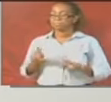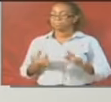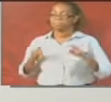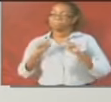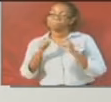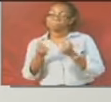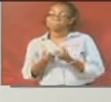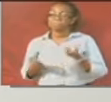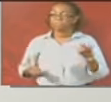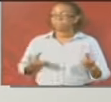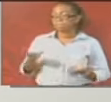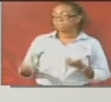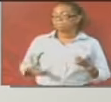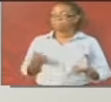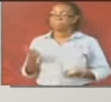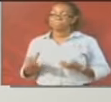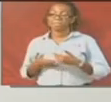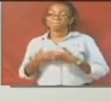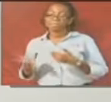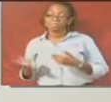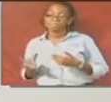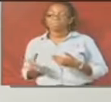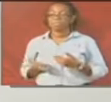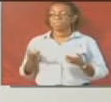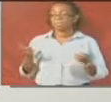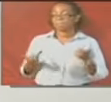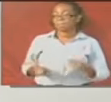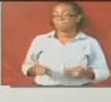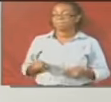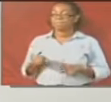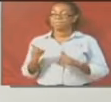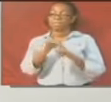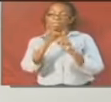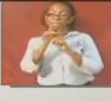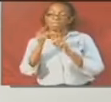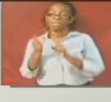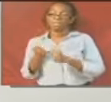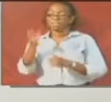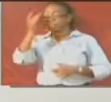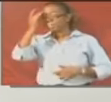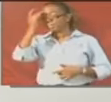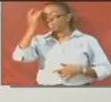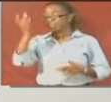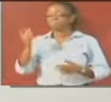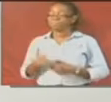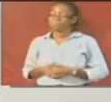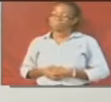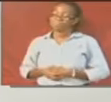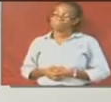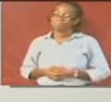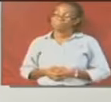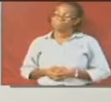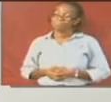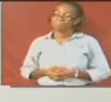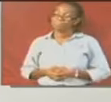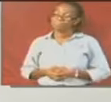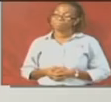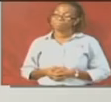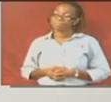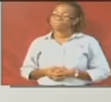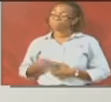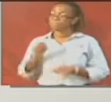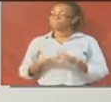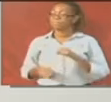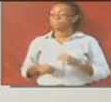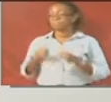by international evidence, and that is where and why we use the mechanisms that we've identified to reduce risk of spread. So I'm hoping that that